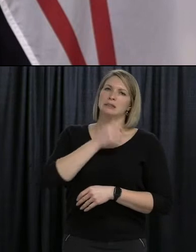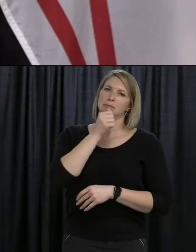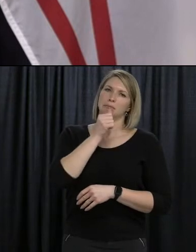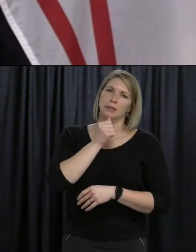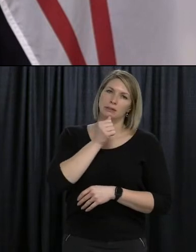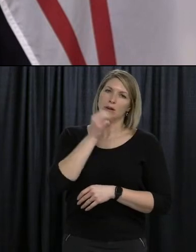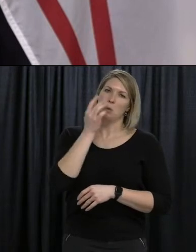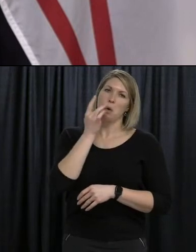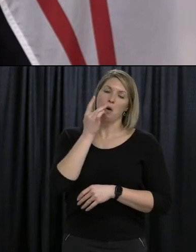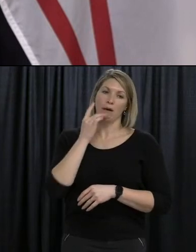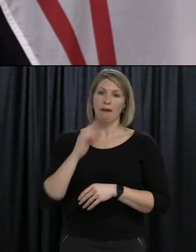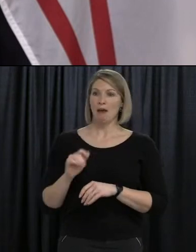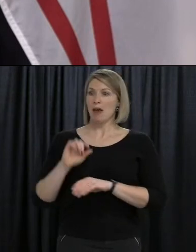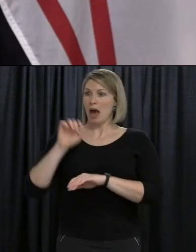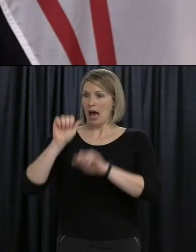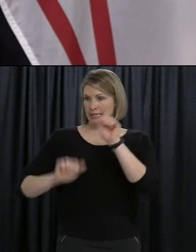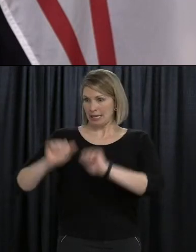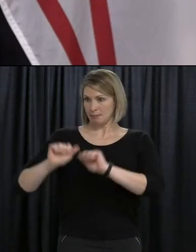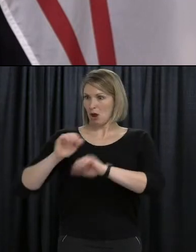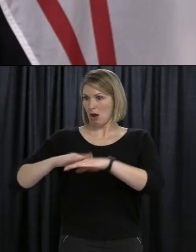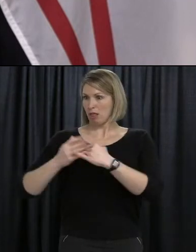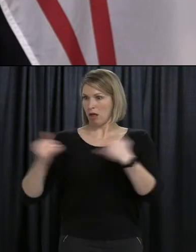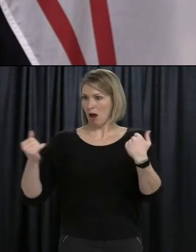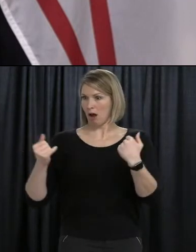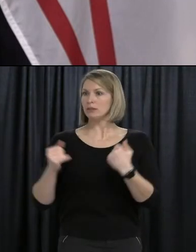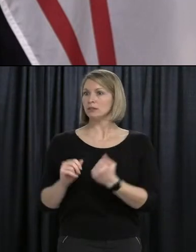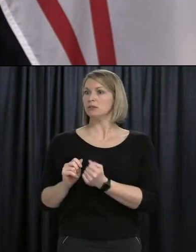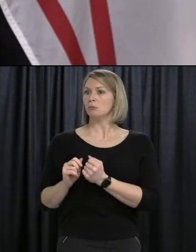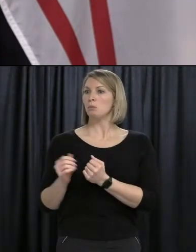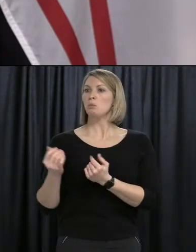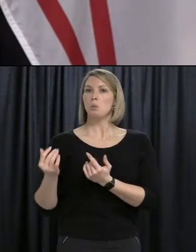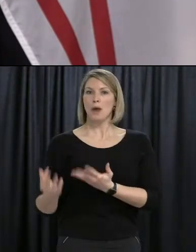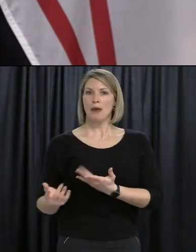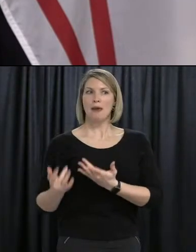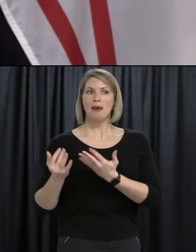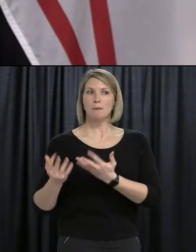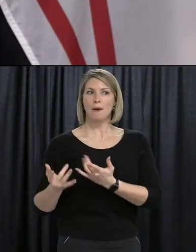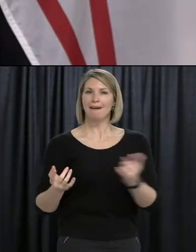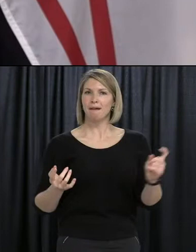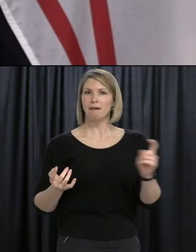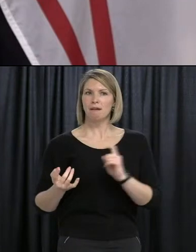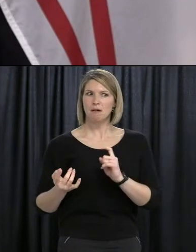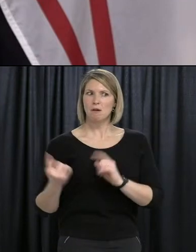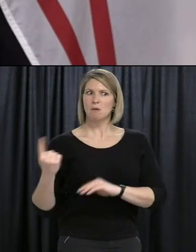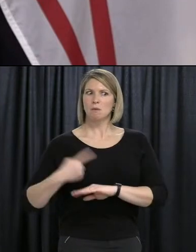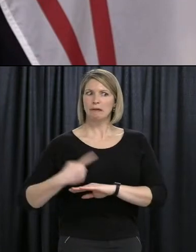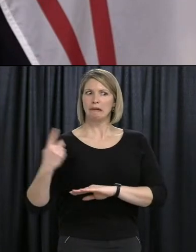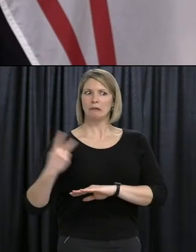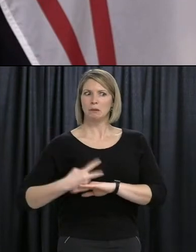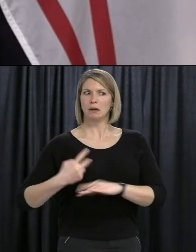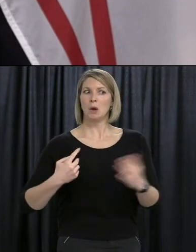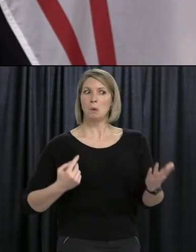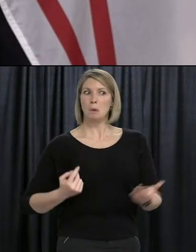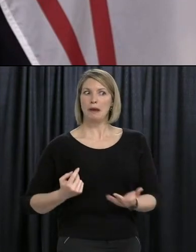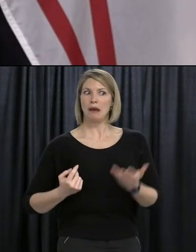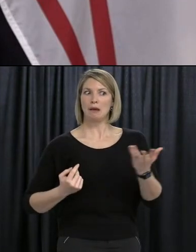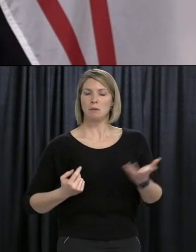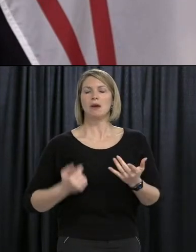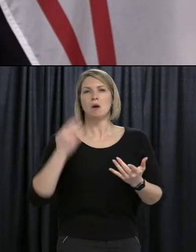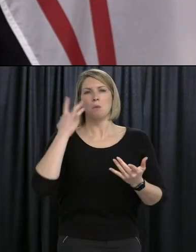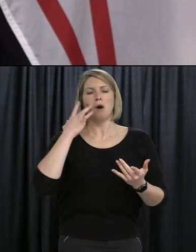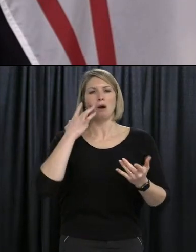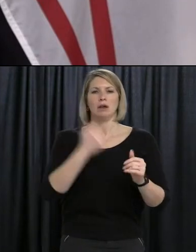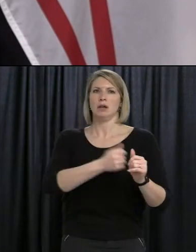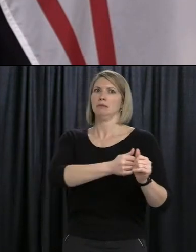in receiving a call to arrange your test due to the volume of testing appointments being requested at this time. All those who